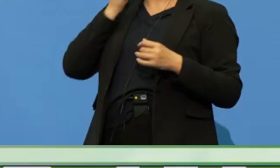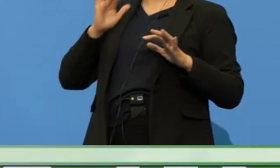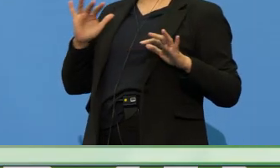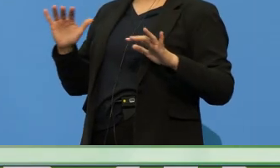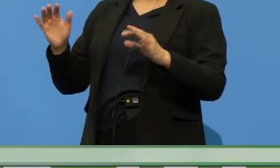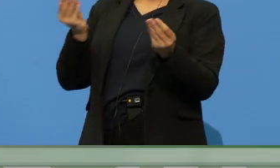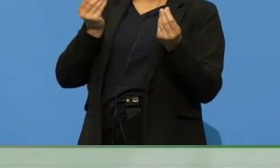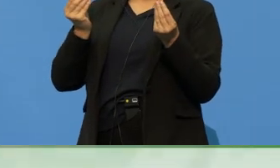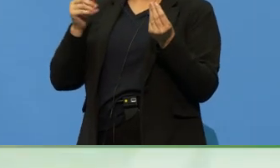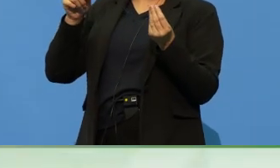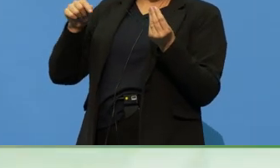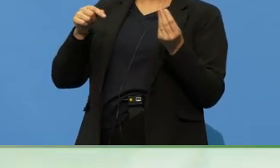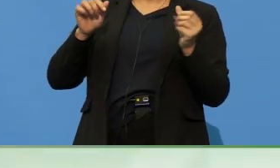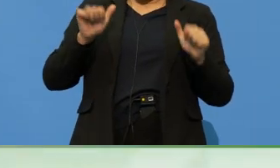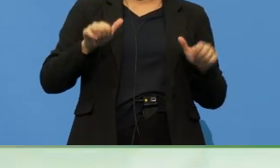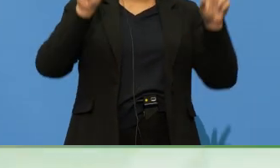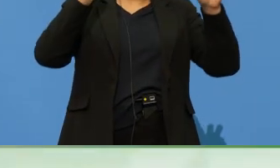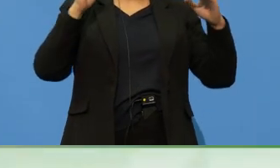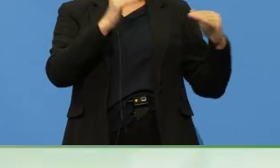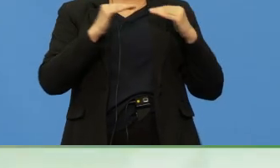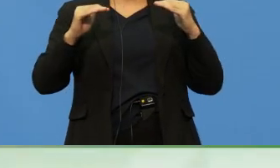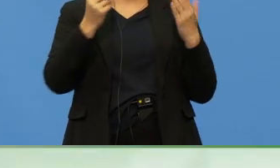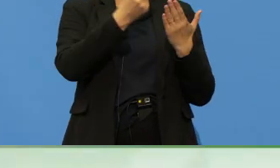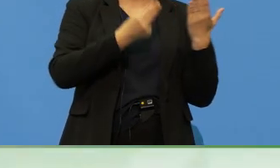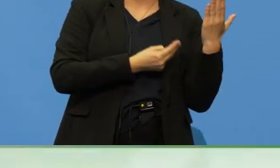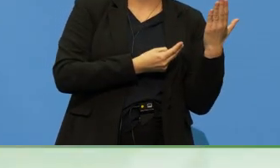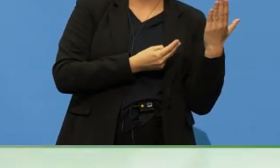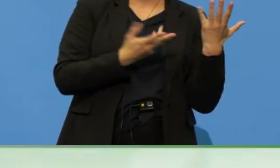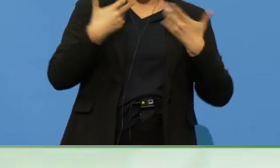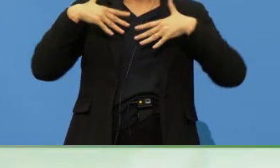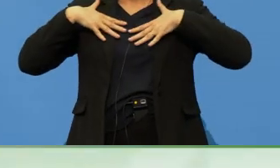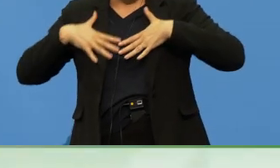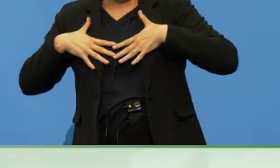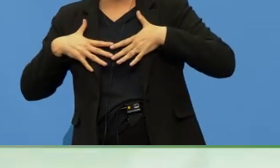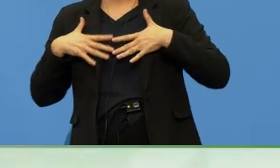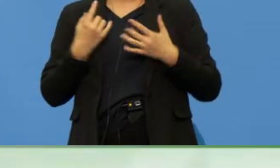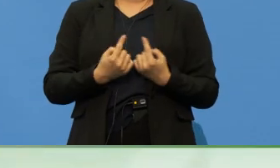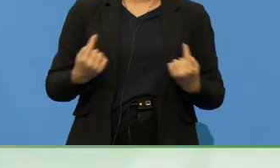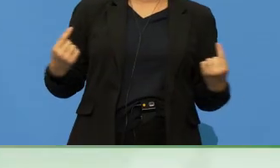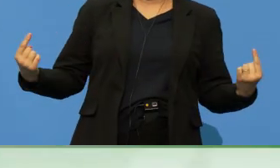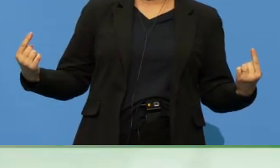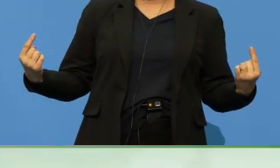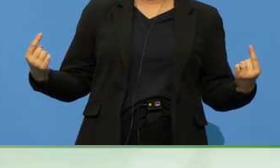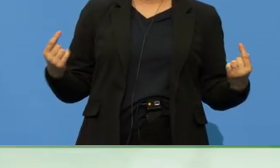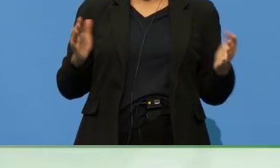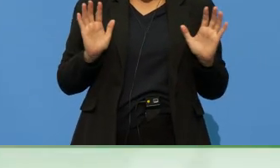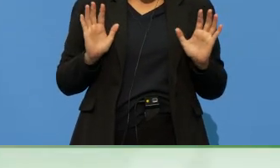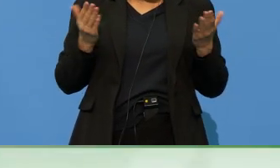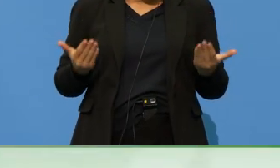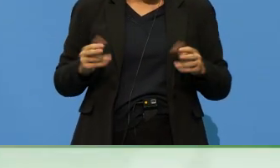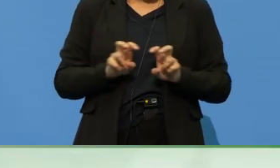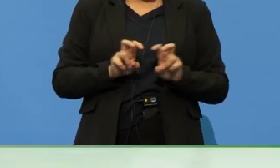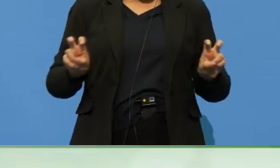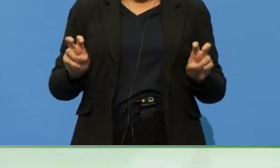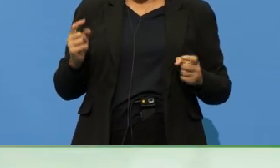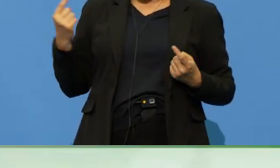have the pleasure of also hearing from my fellow panelists, and they will bring examples of their universal design practice